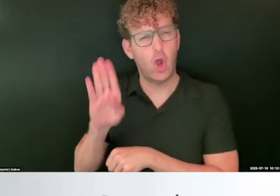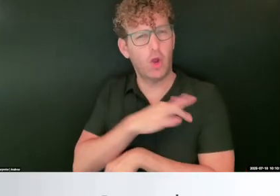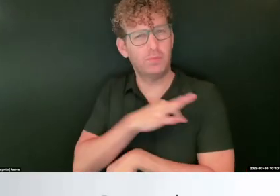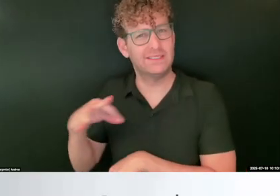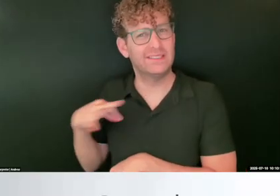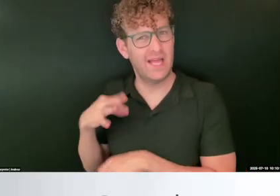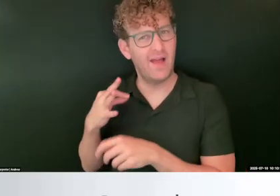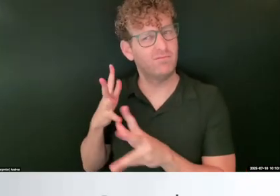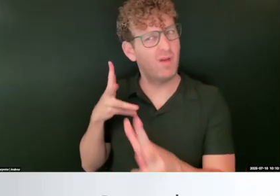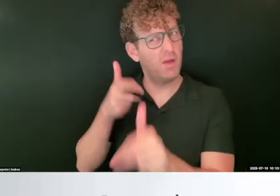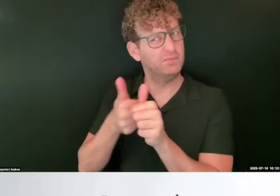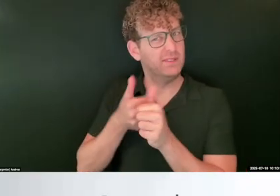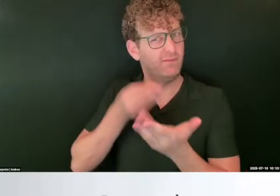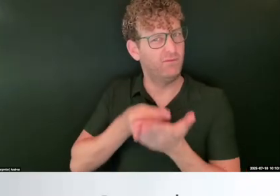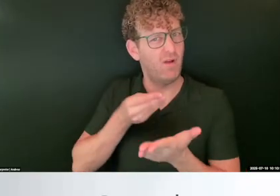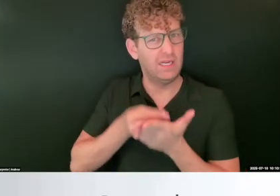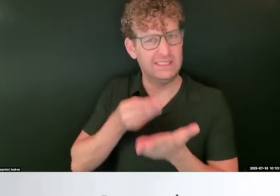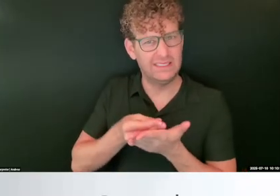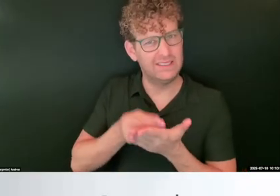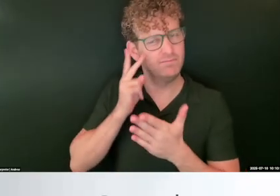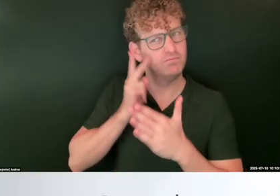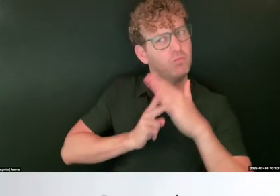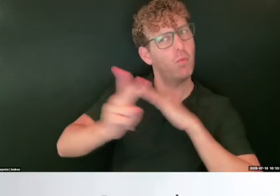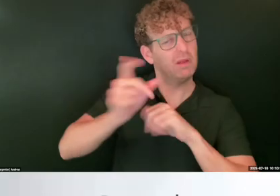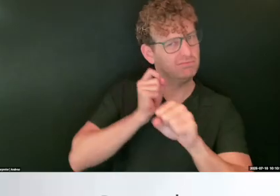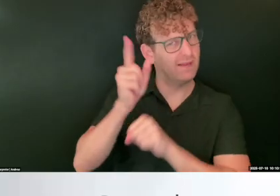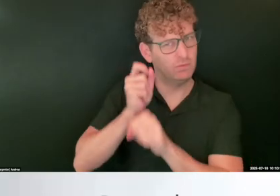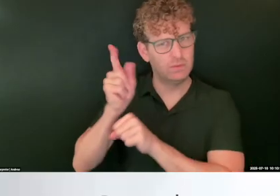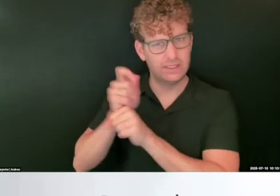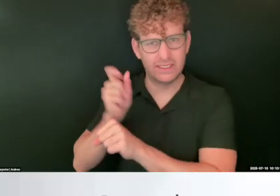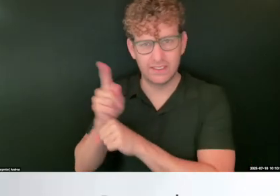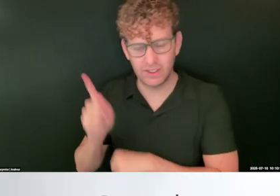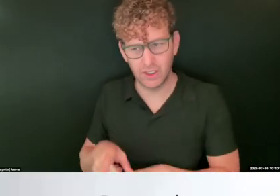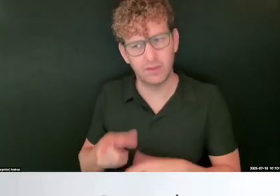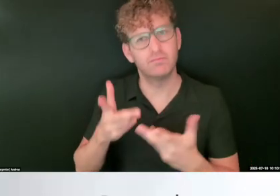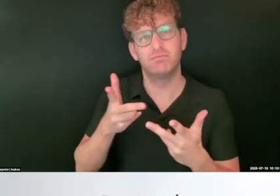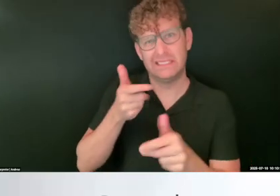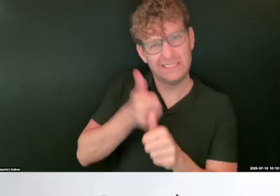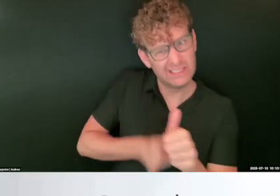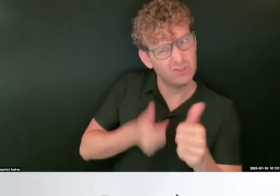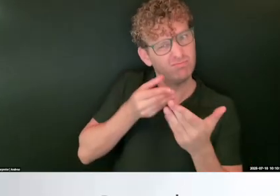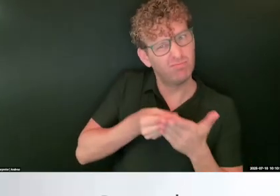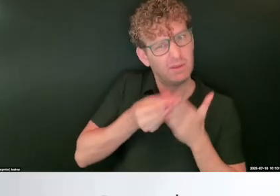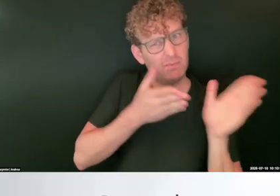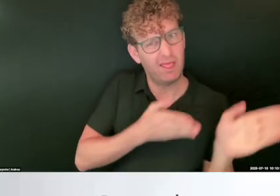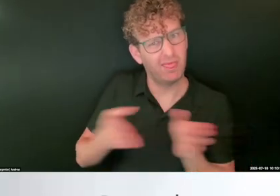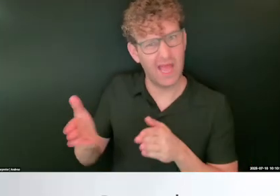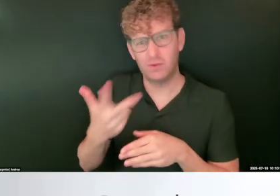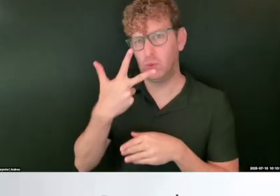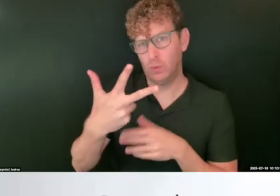through each funding plan, with major strategy updates occurring every 3 years.